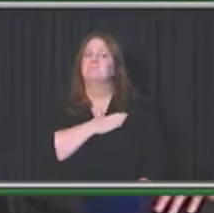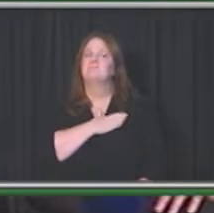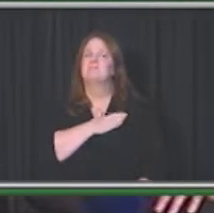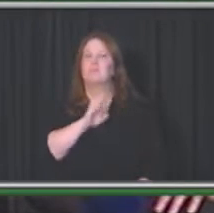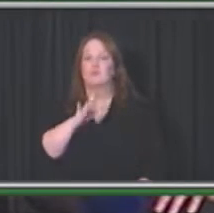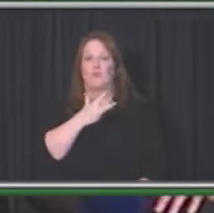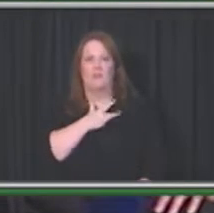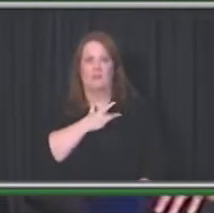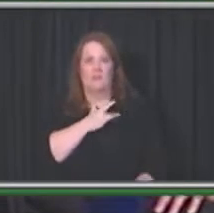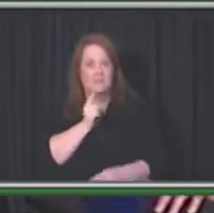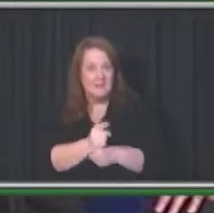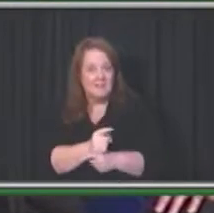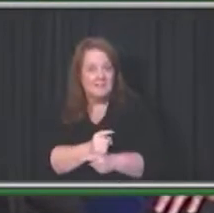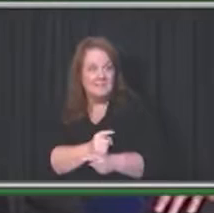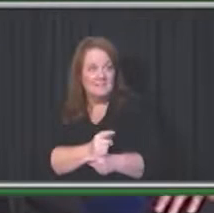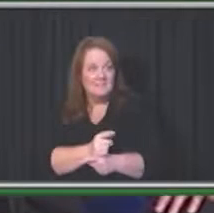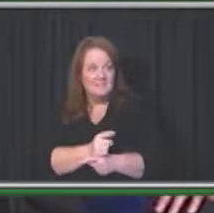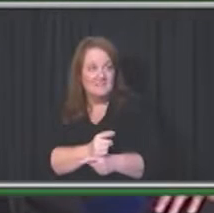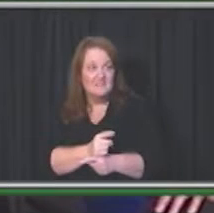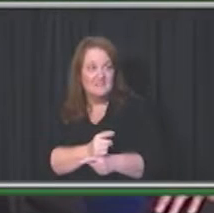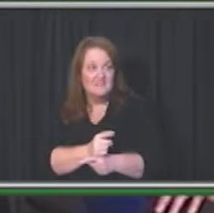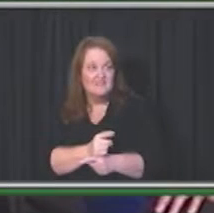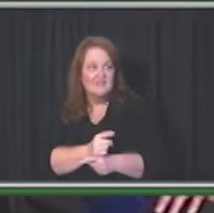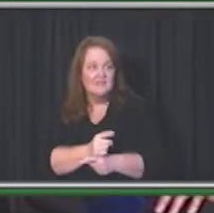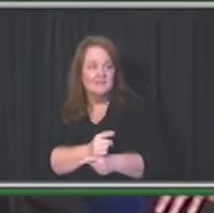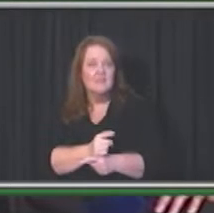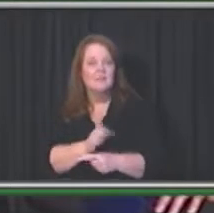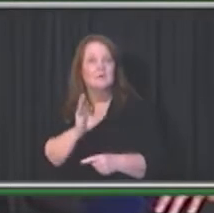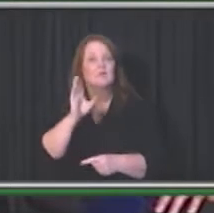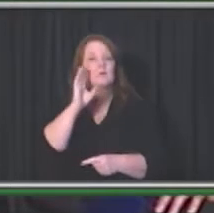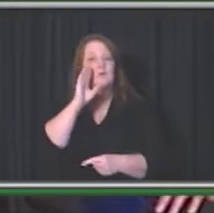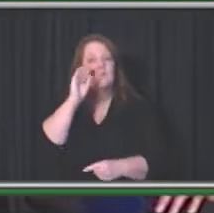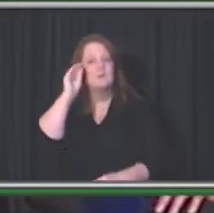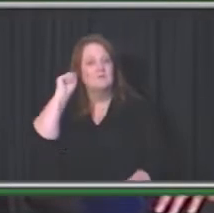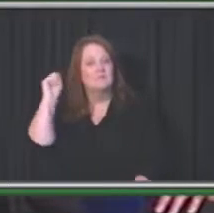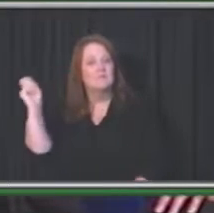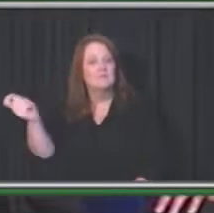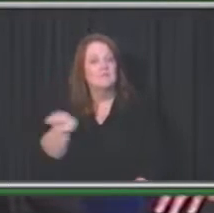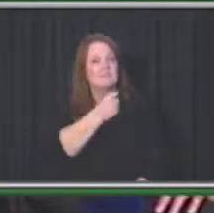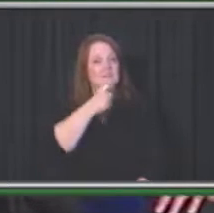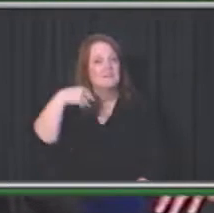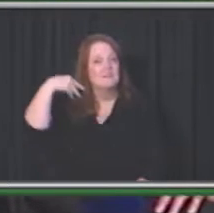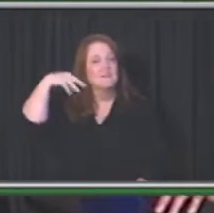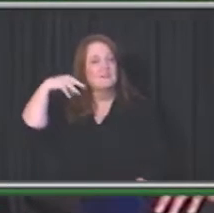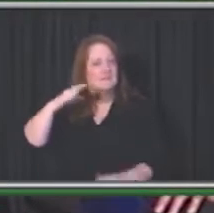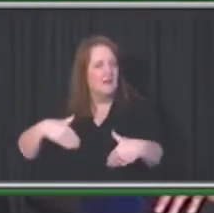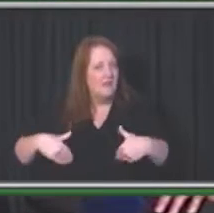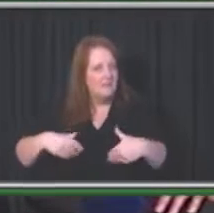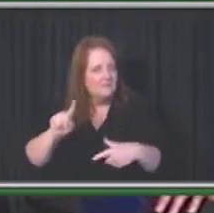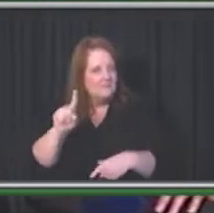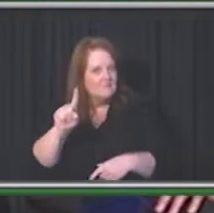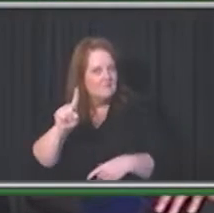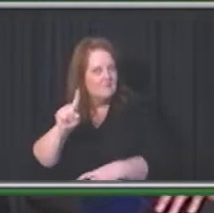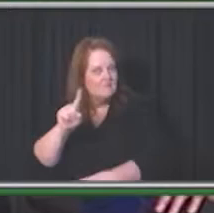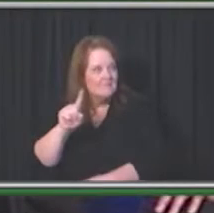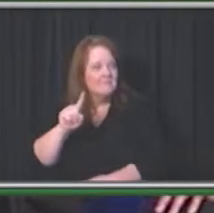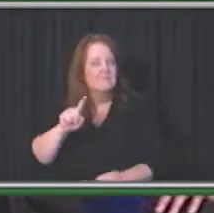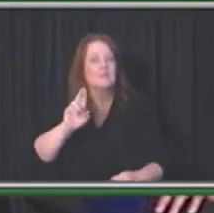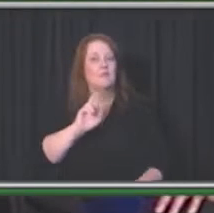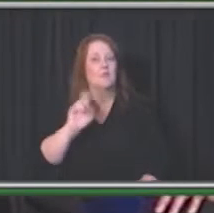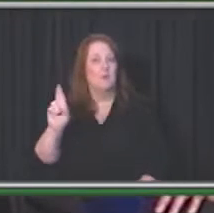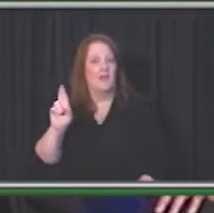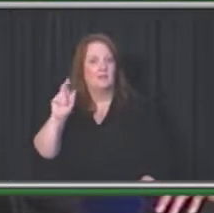Your heart, right? We're about to move the tassels from the right side, don't do it yet, to the left